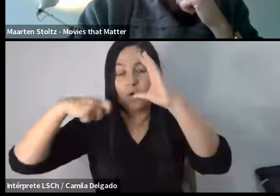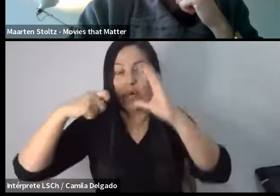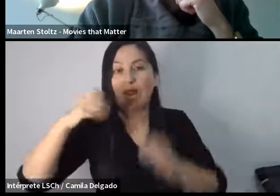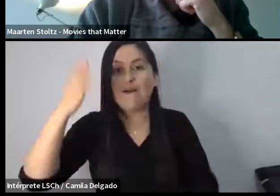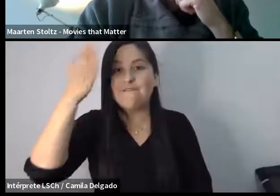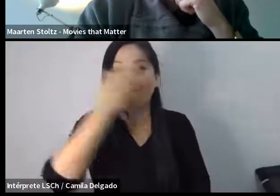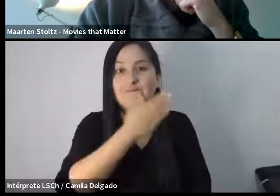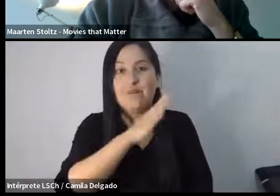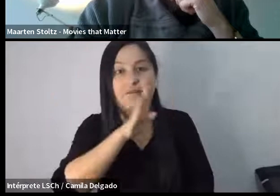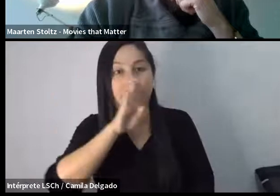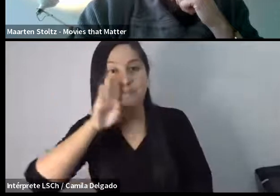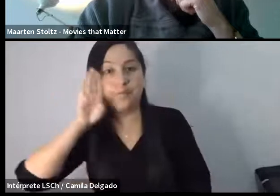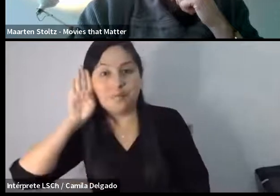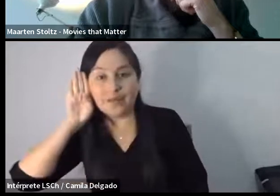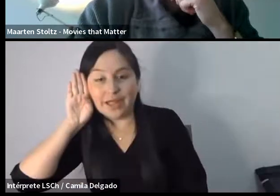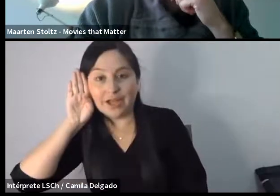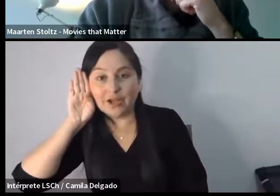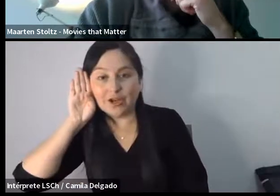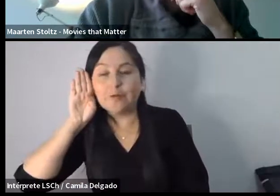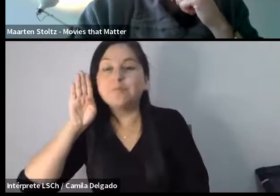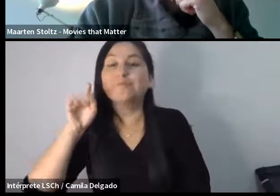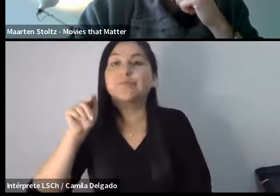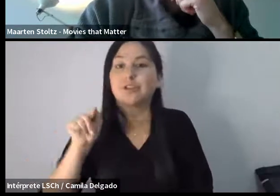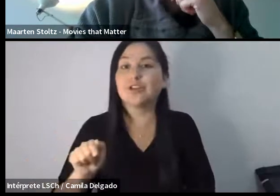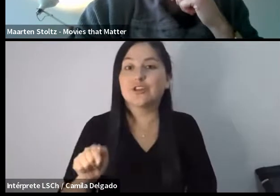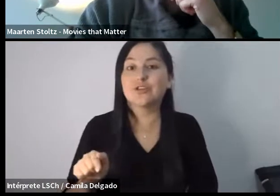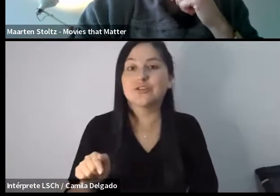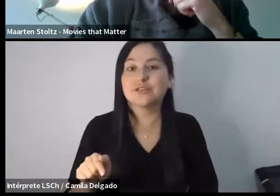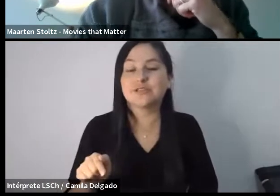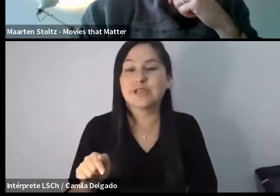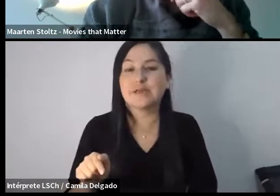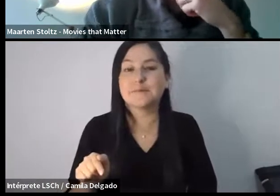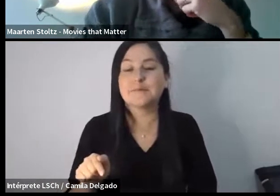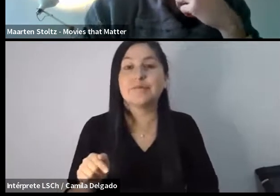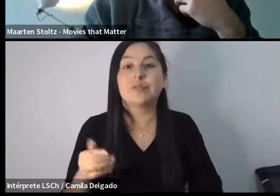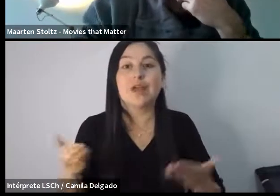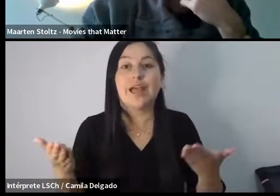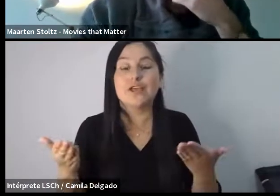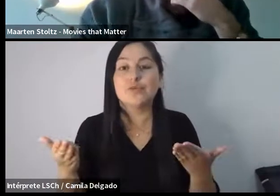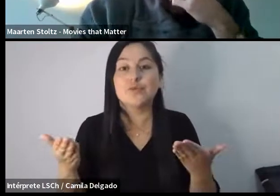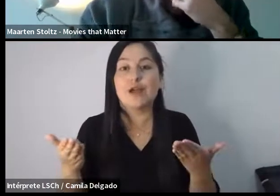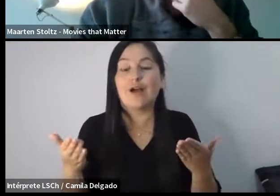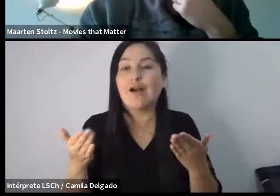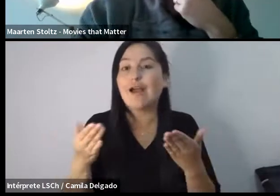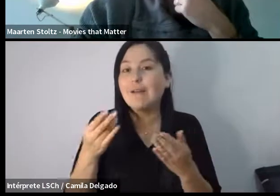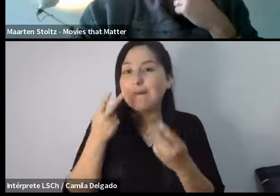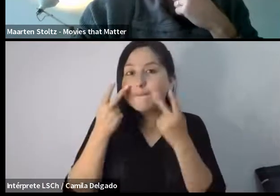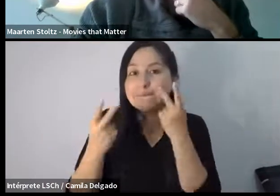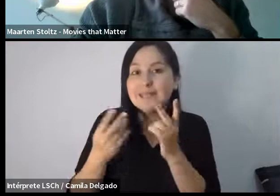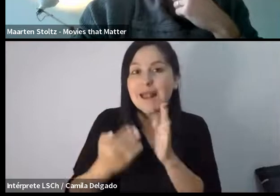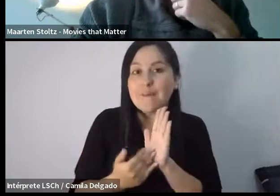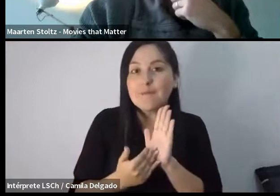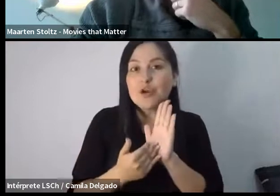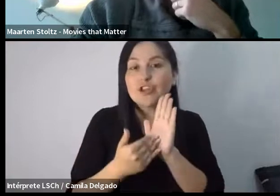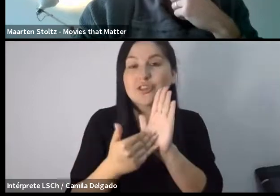there is definitely a way how to be a human rights festival, but at the same time, screen really great films.